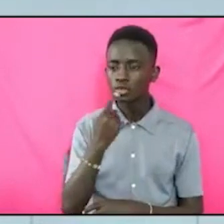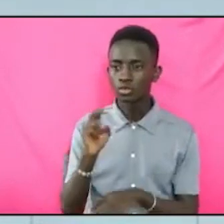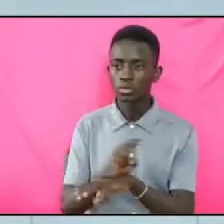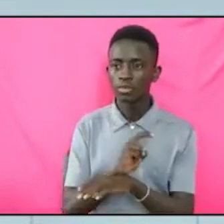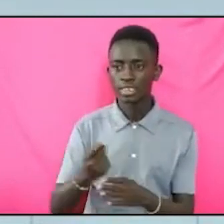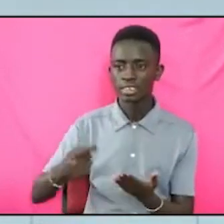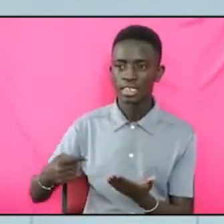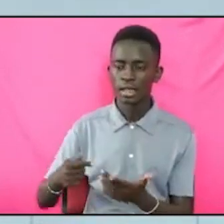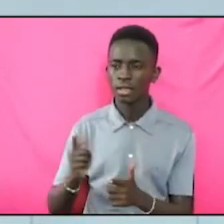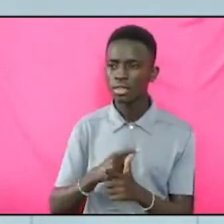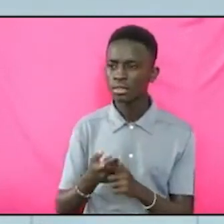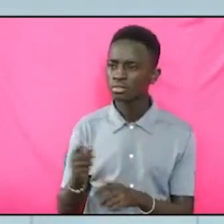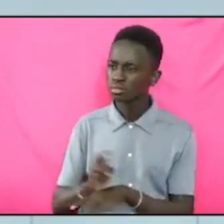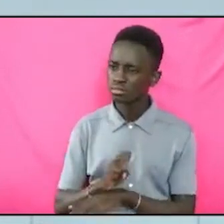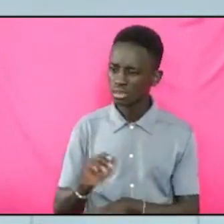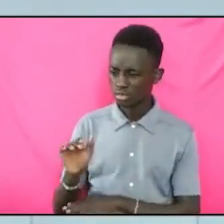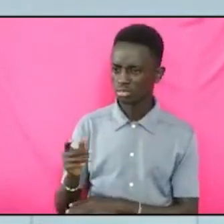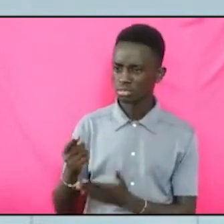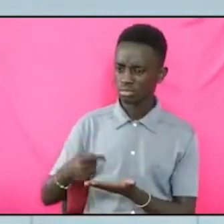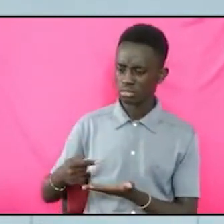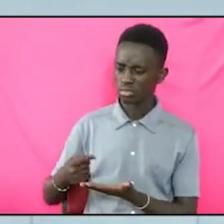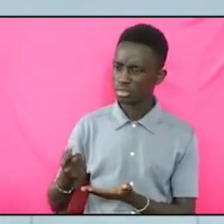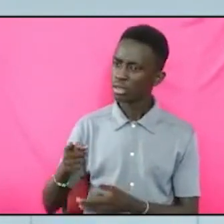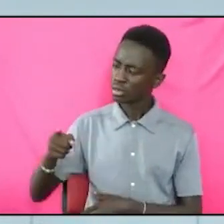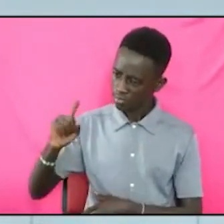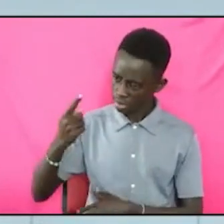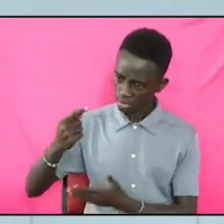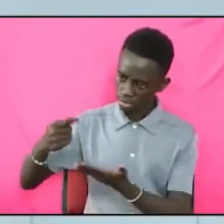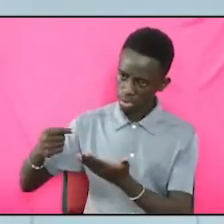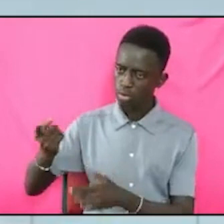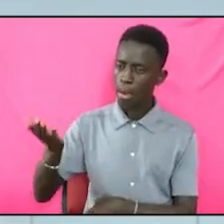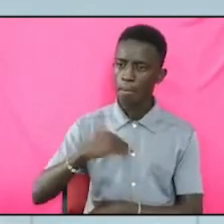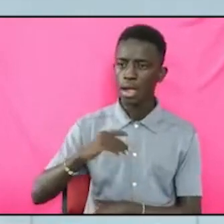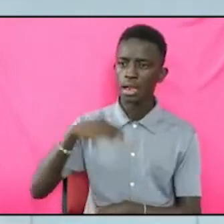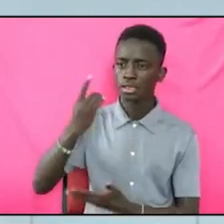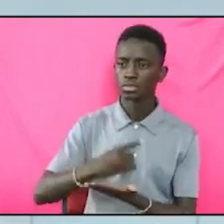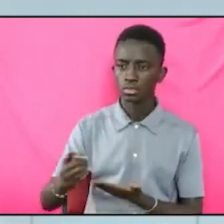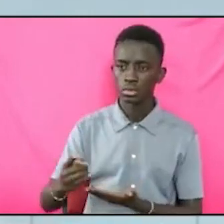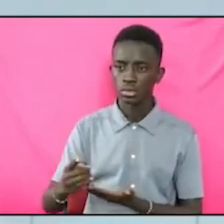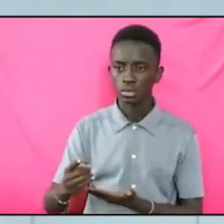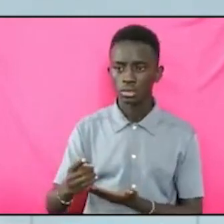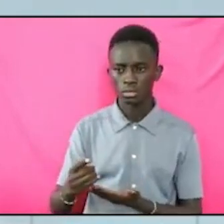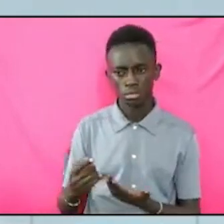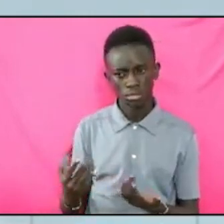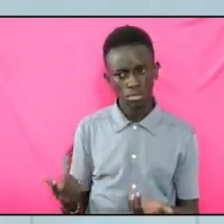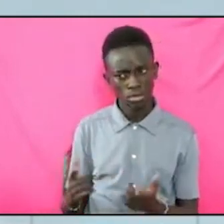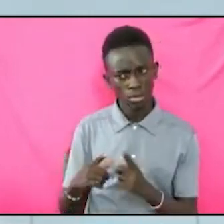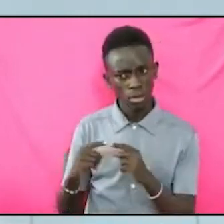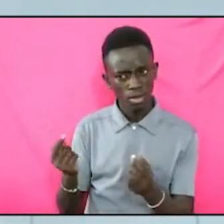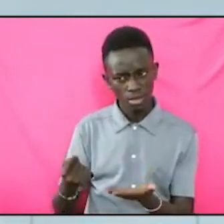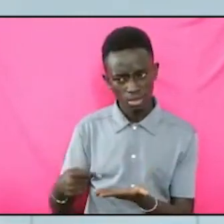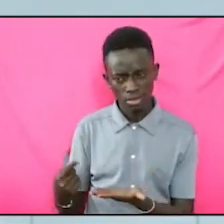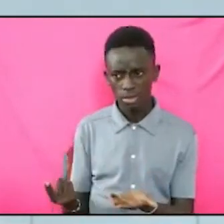supervisor told her, how can I sign before you even sign? Go and sign, come back next week. And she said, just signature. Kitu yenye ningesimama tu